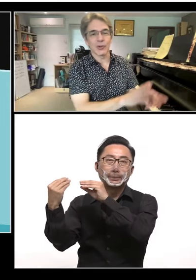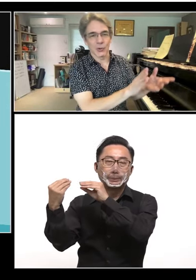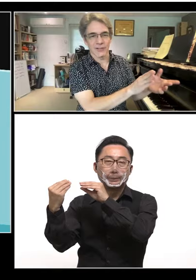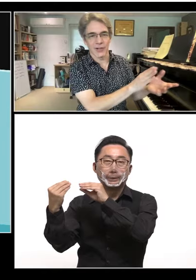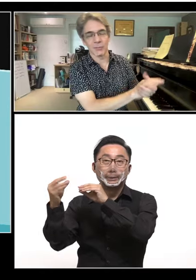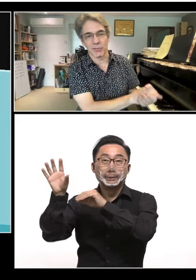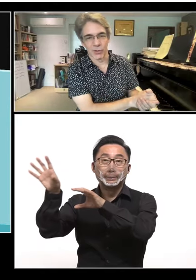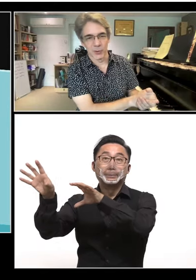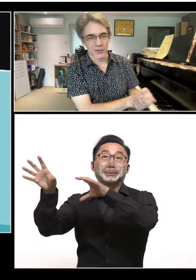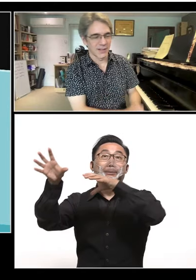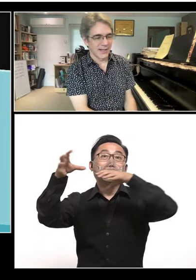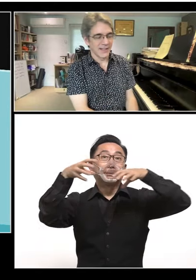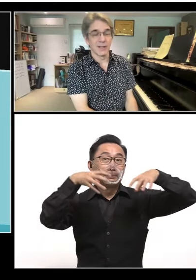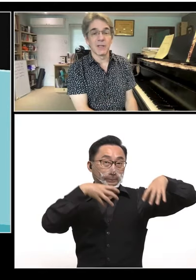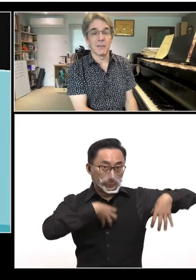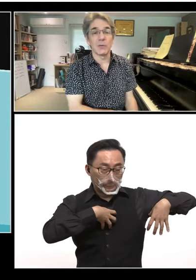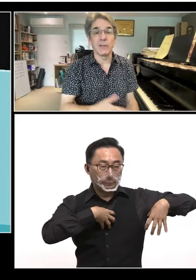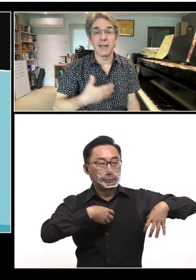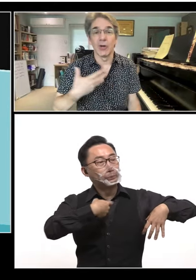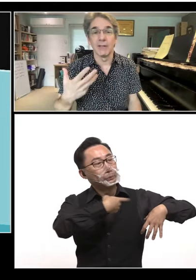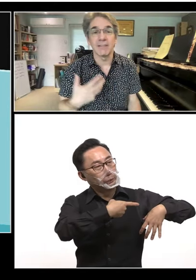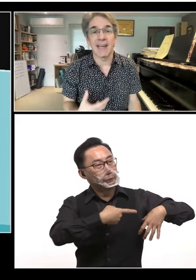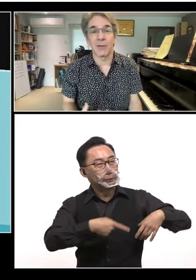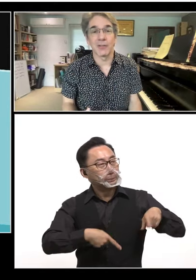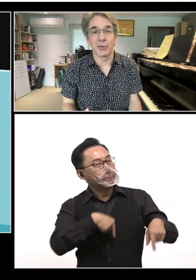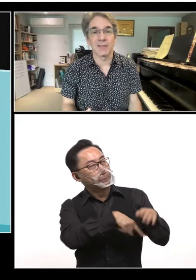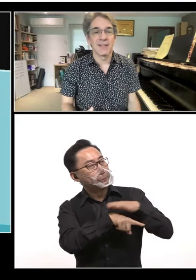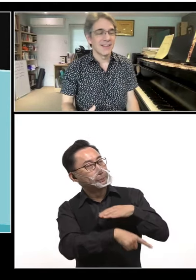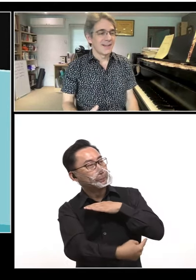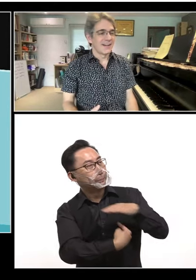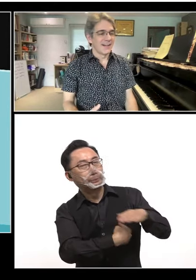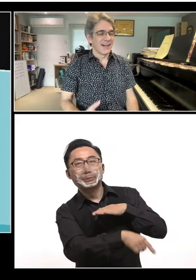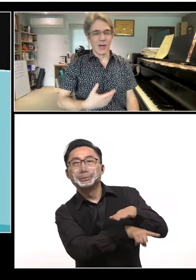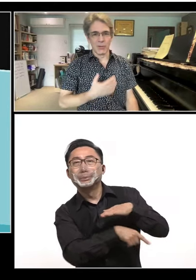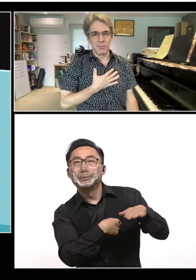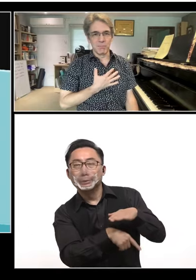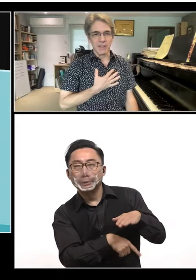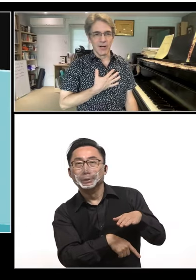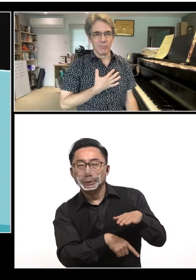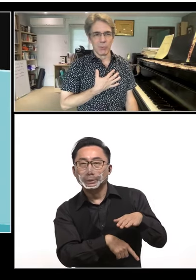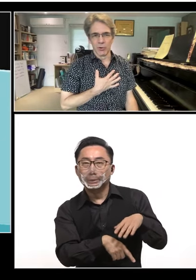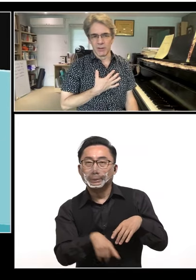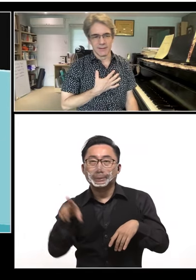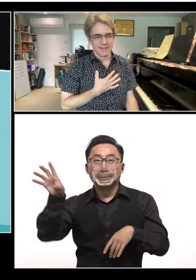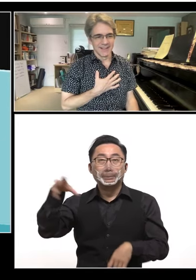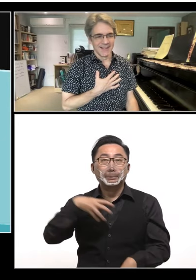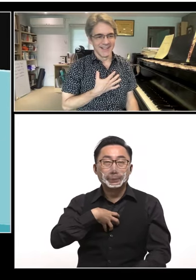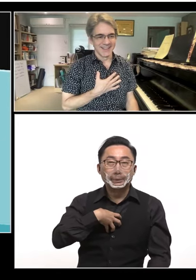these crosstalk performers, and sometimes we would take on characters. I would become